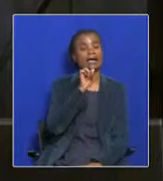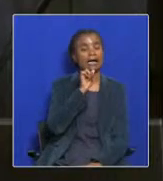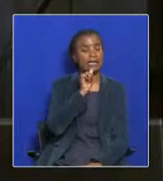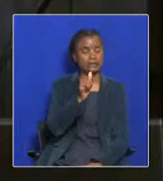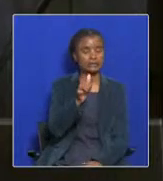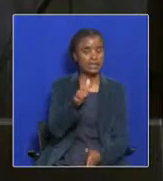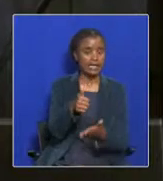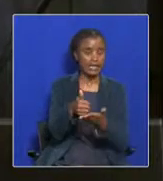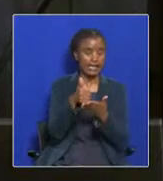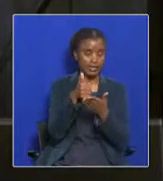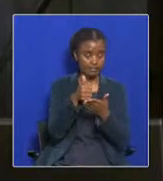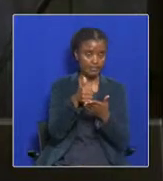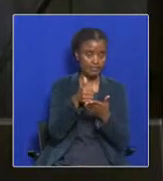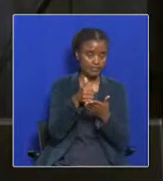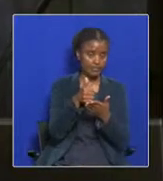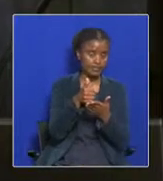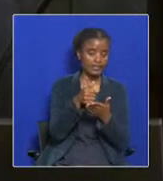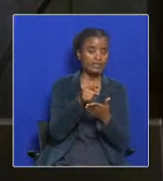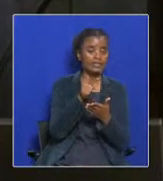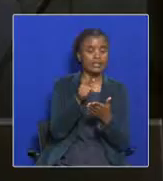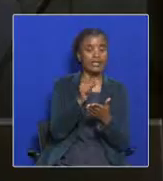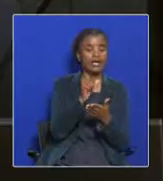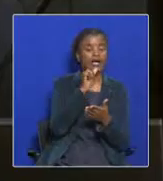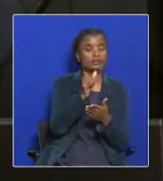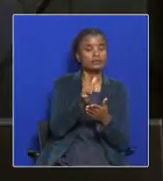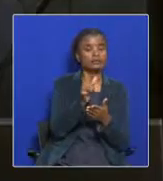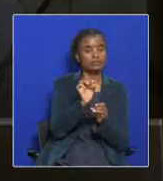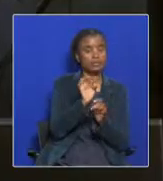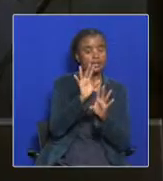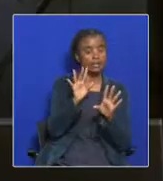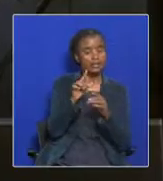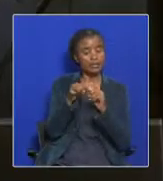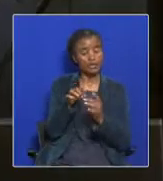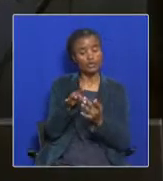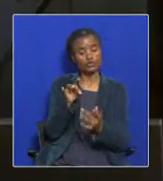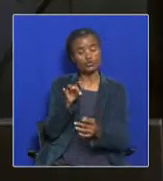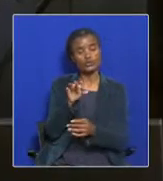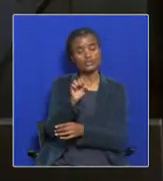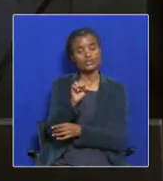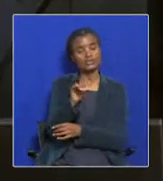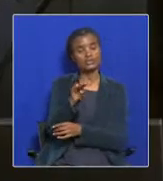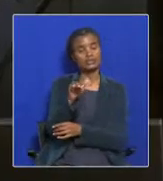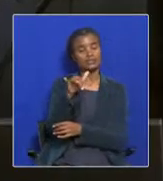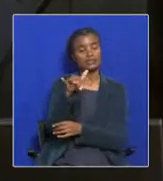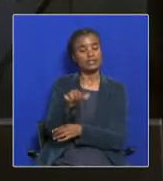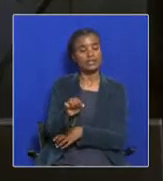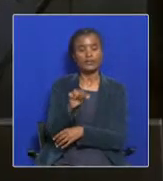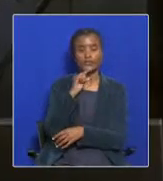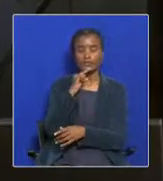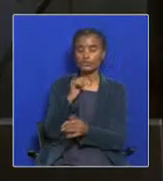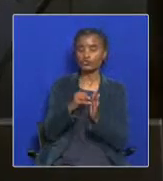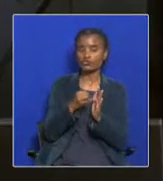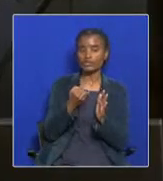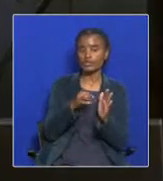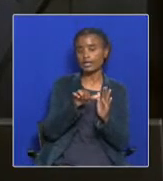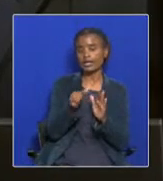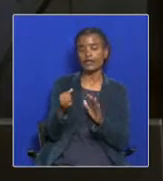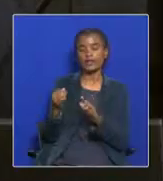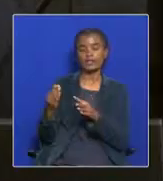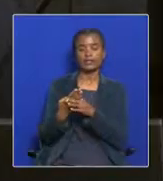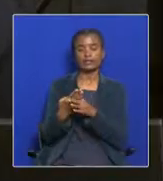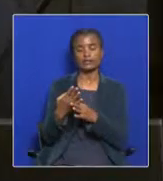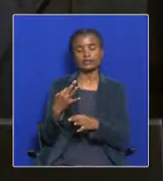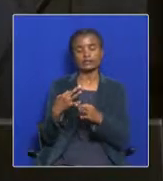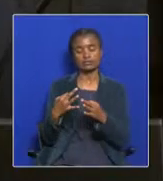you chose Sibiya, by all means. But if it's just to relate another case and it doesn't enhance the quality of your